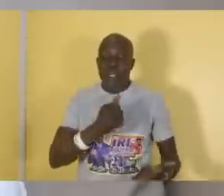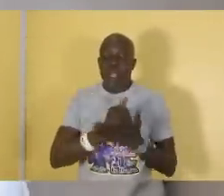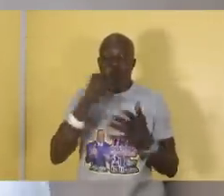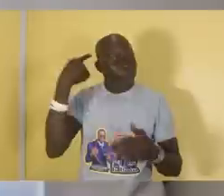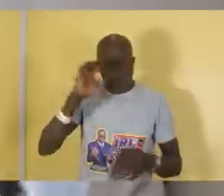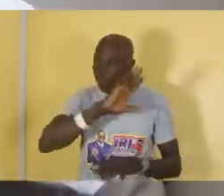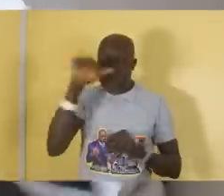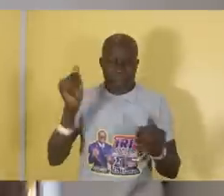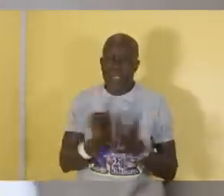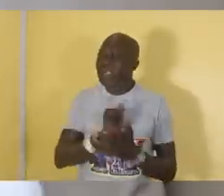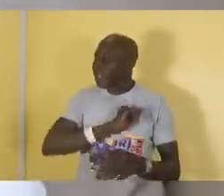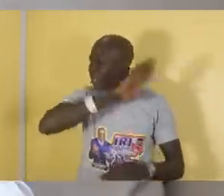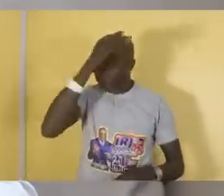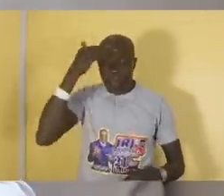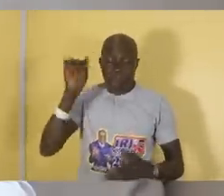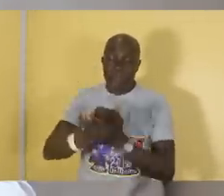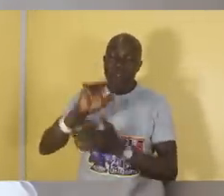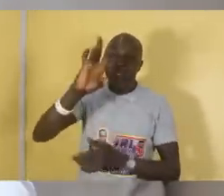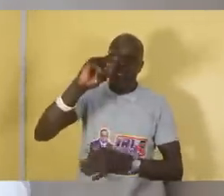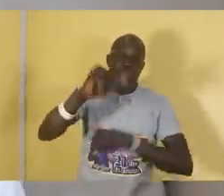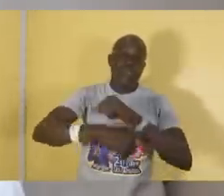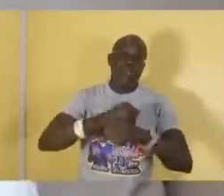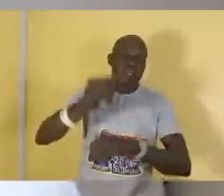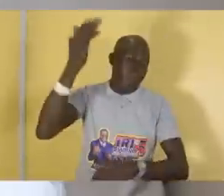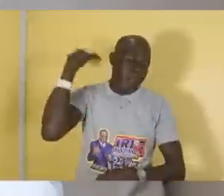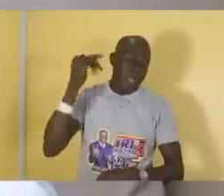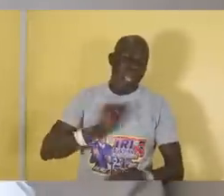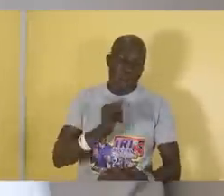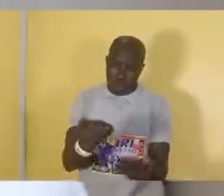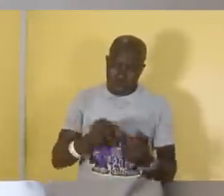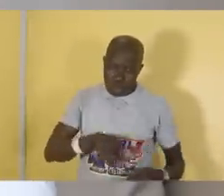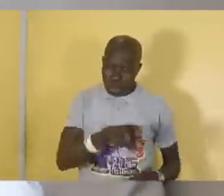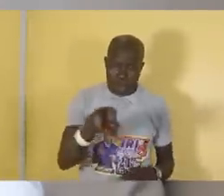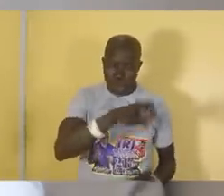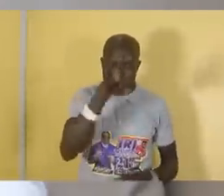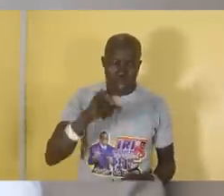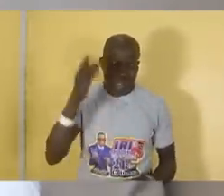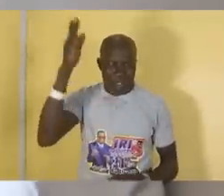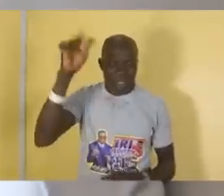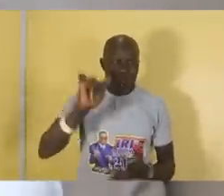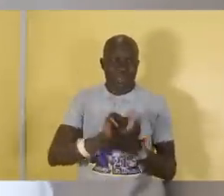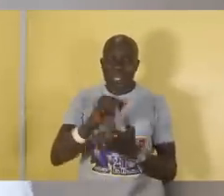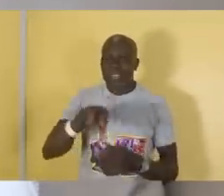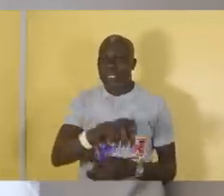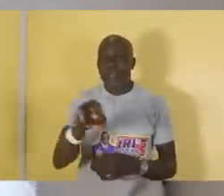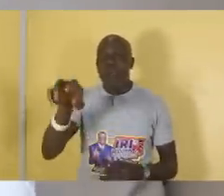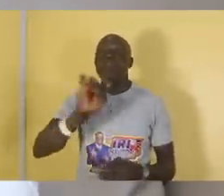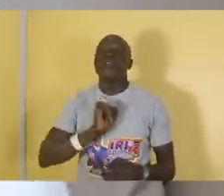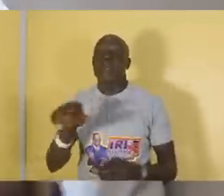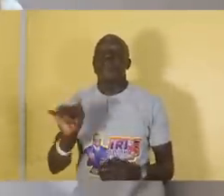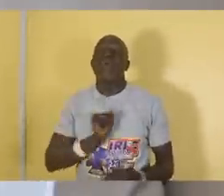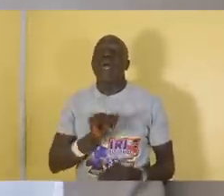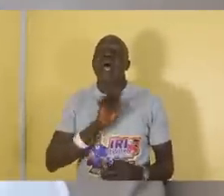I can never forget. About 7 years back, I wanted to travel then. This journey I